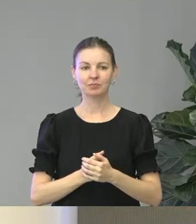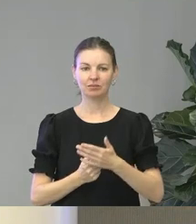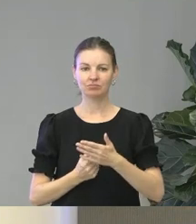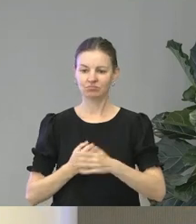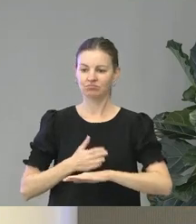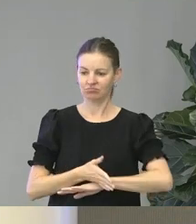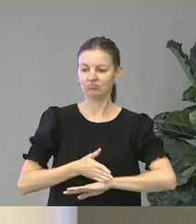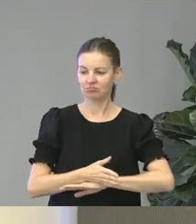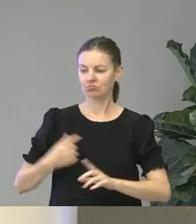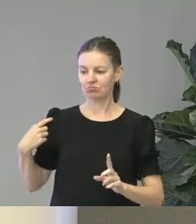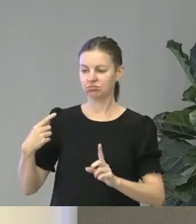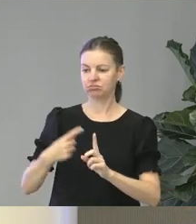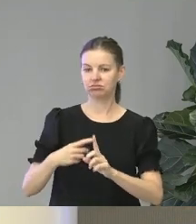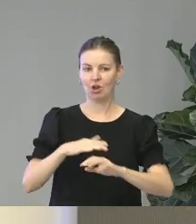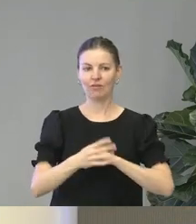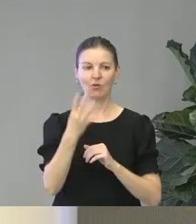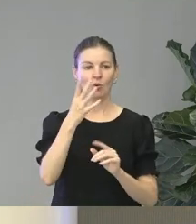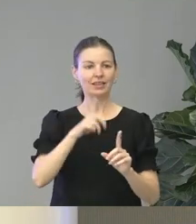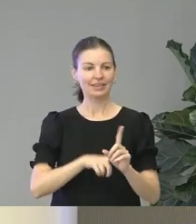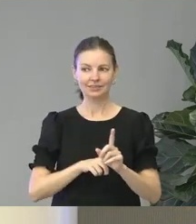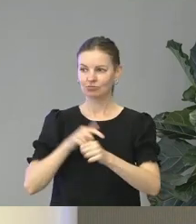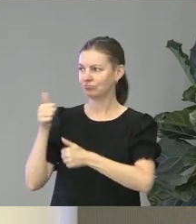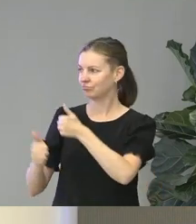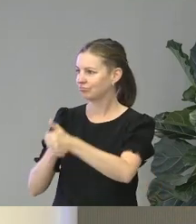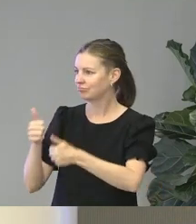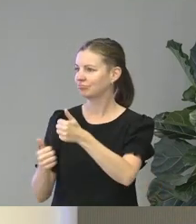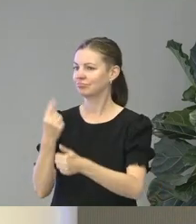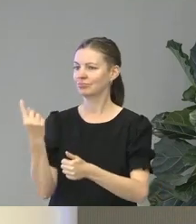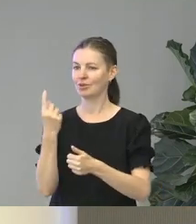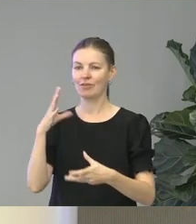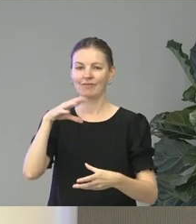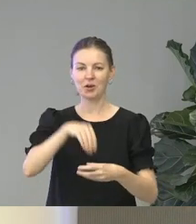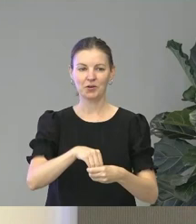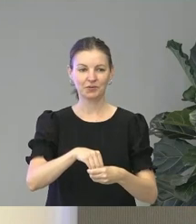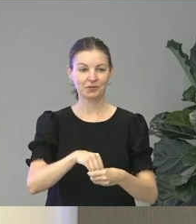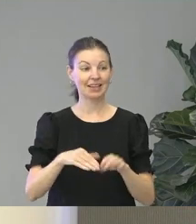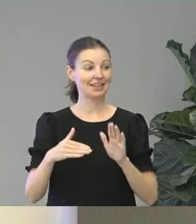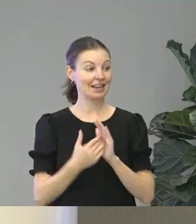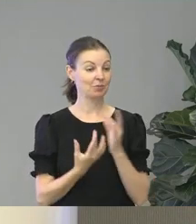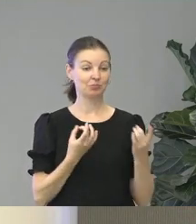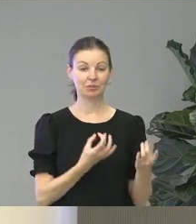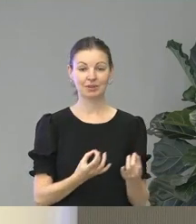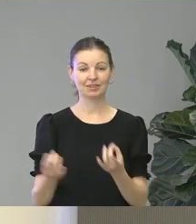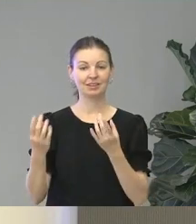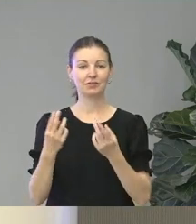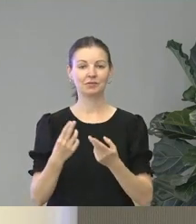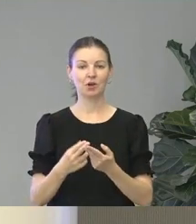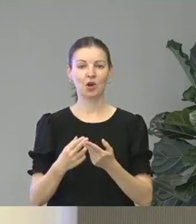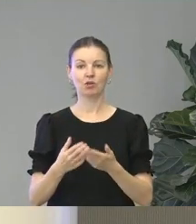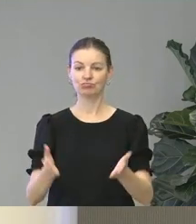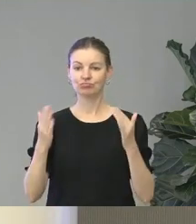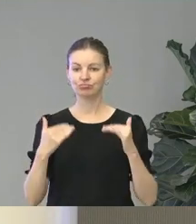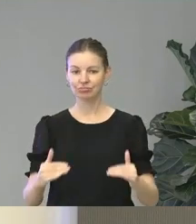for over 4 years. So congratulations to everybody involved. While we're getting ready to move on to our